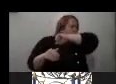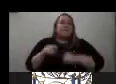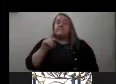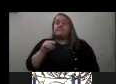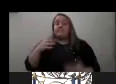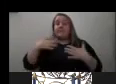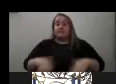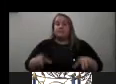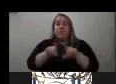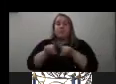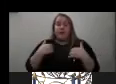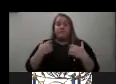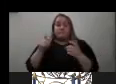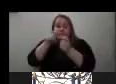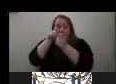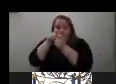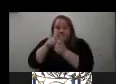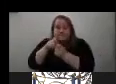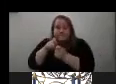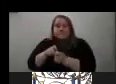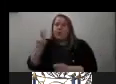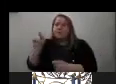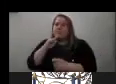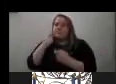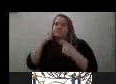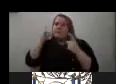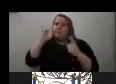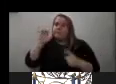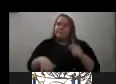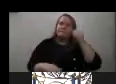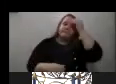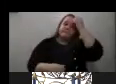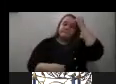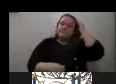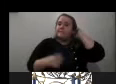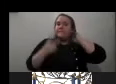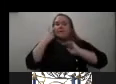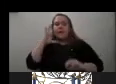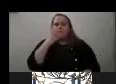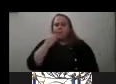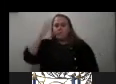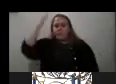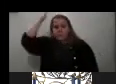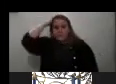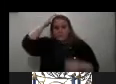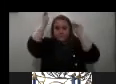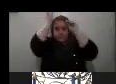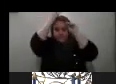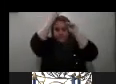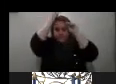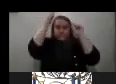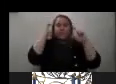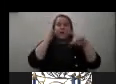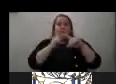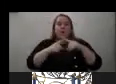few details, which she was known for. You can see that there's that beautiful headpiece with the feathers and the